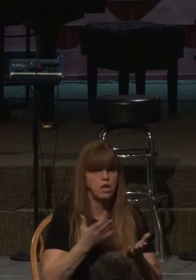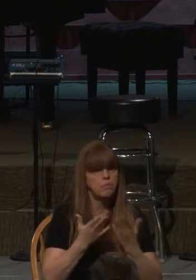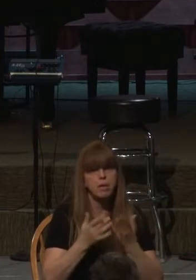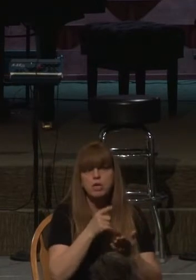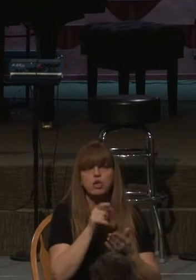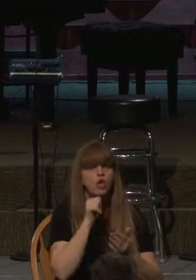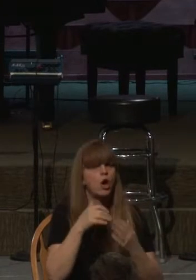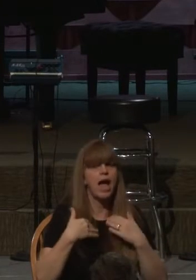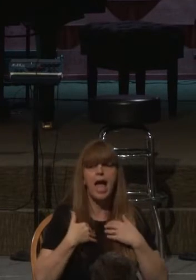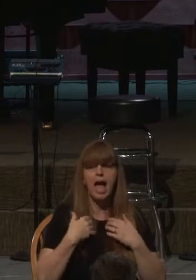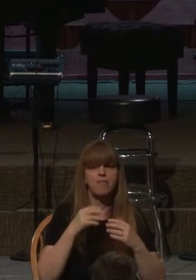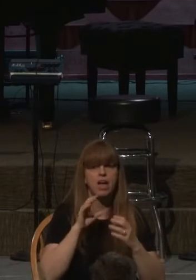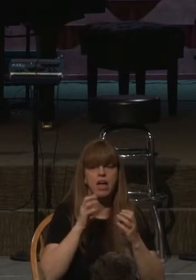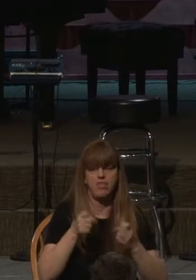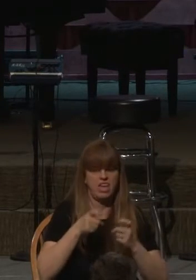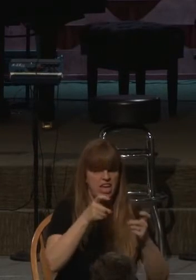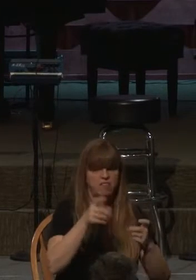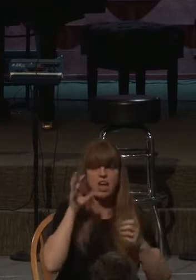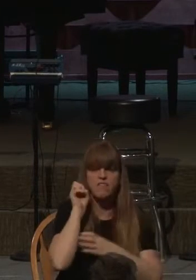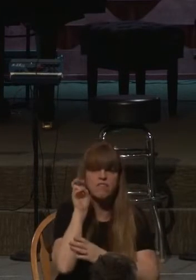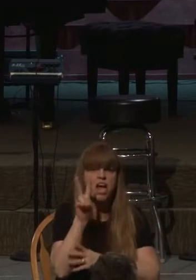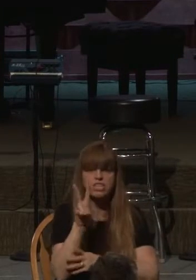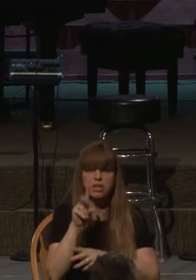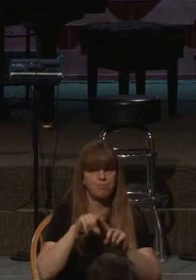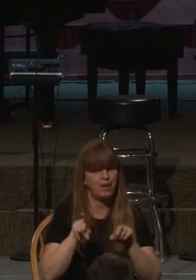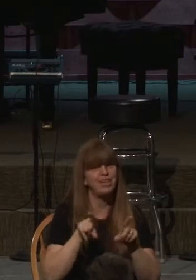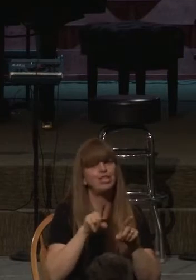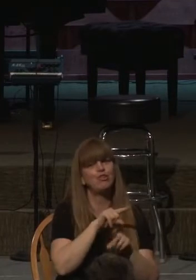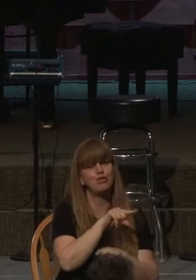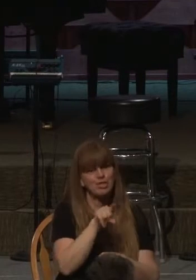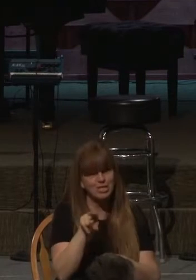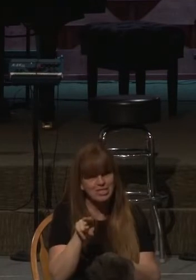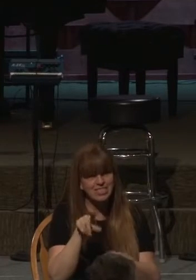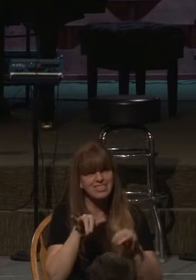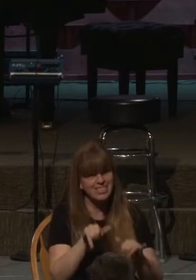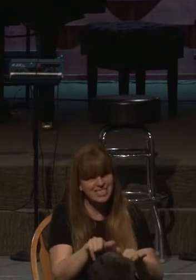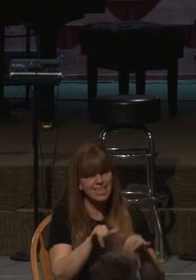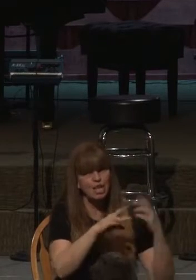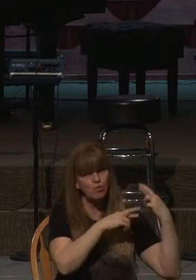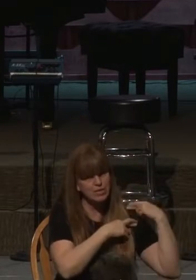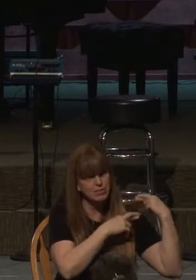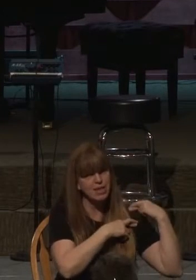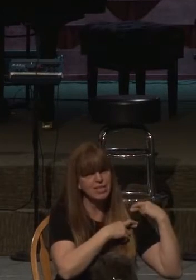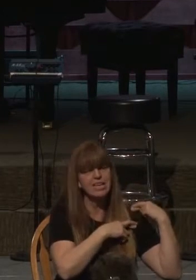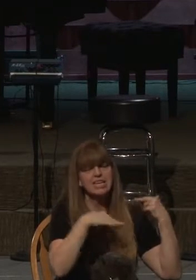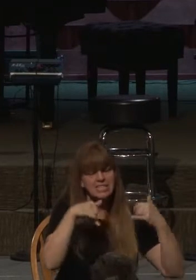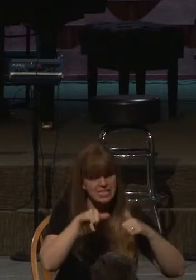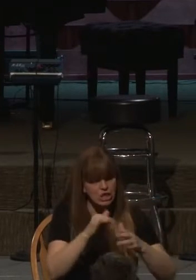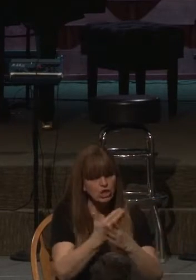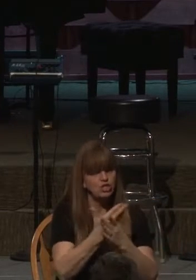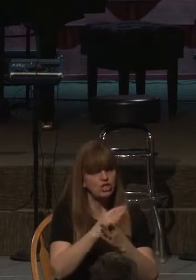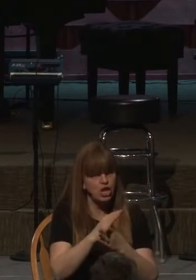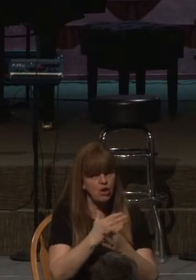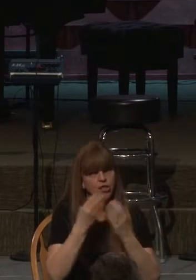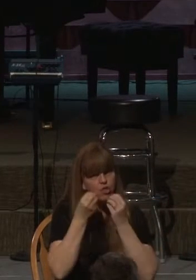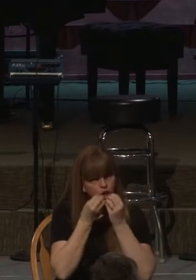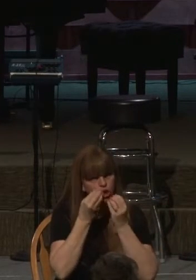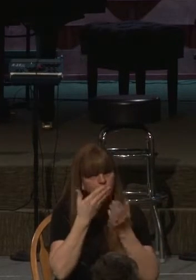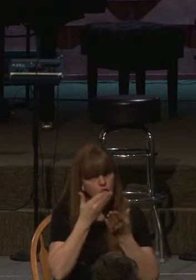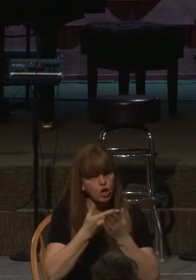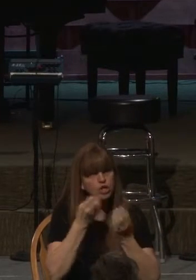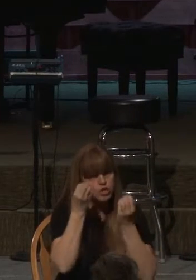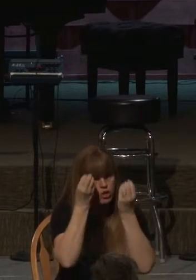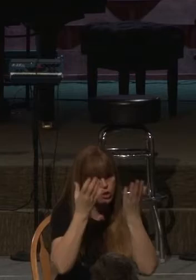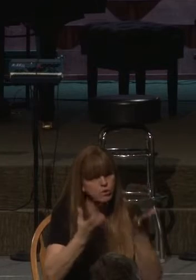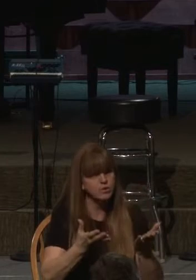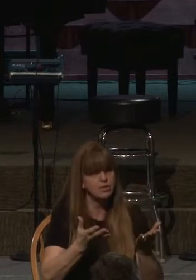of evangelism. That doesn't let you off the hook. You still are supposed to be communicating the good news that has come into your